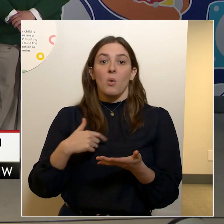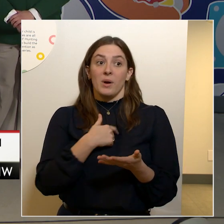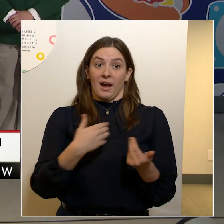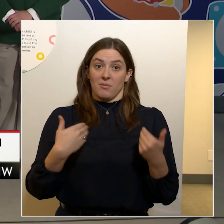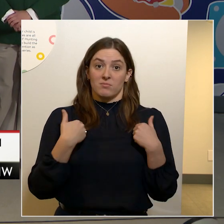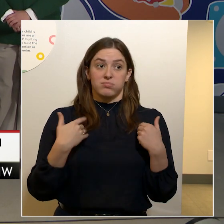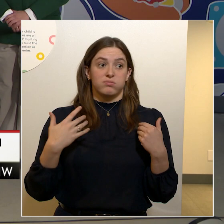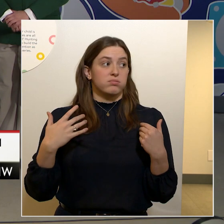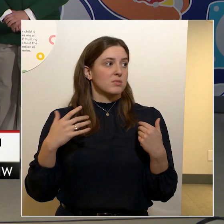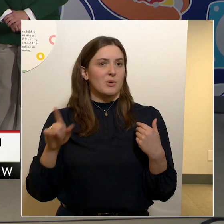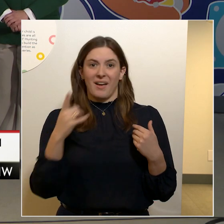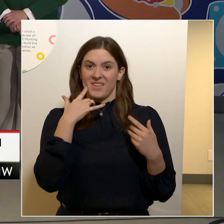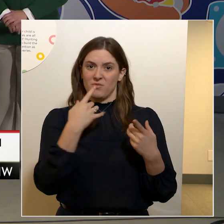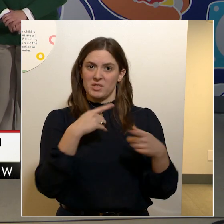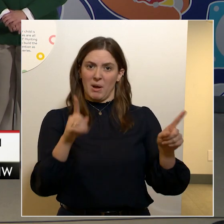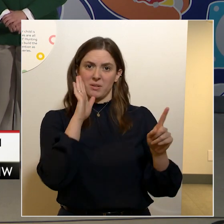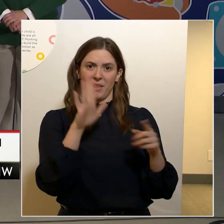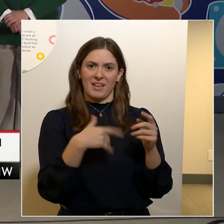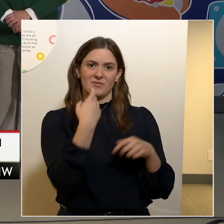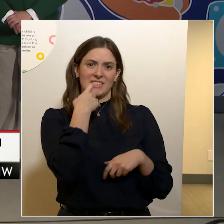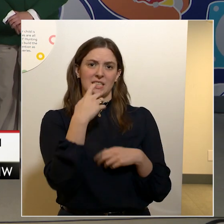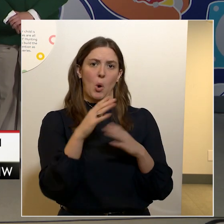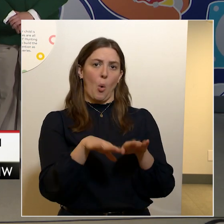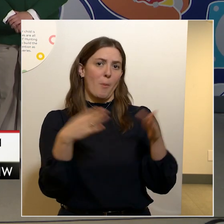don't. Anything else?